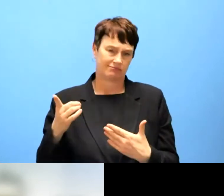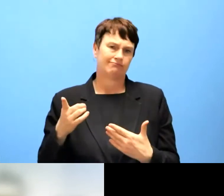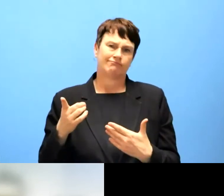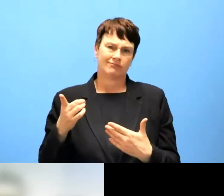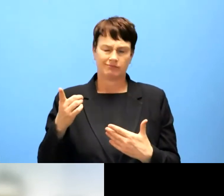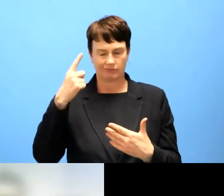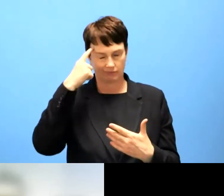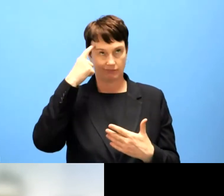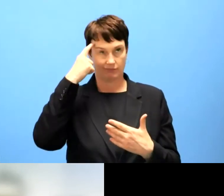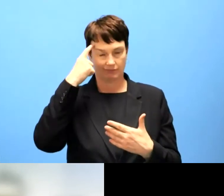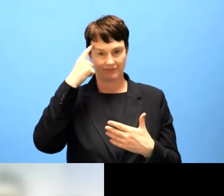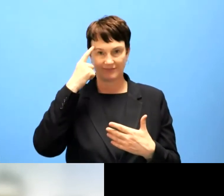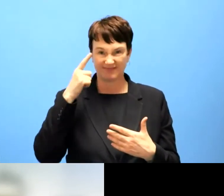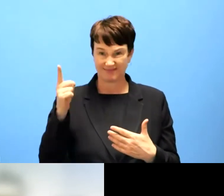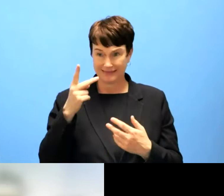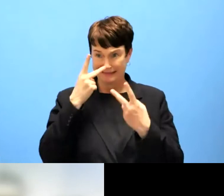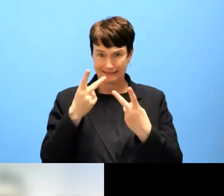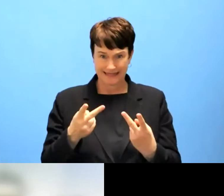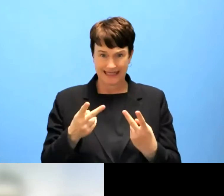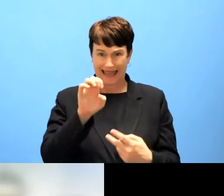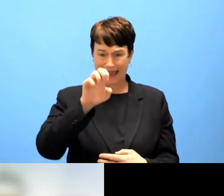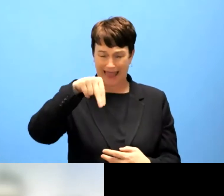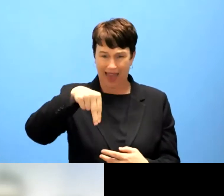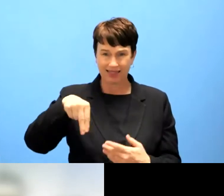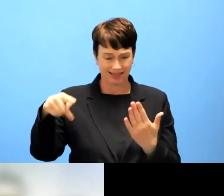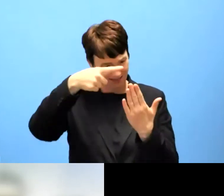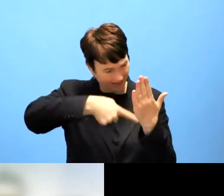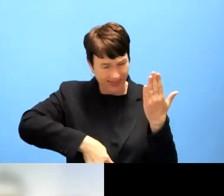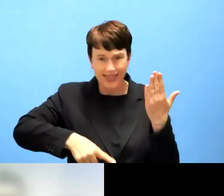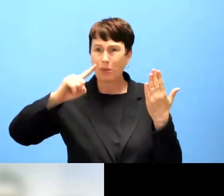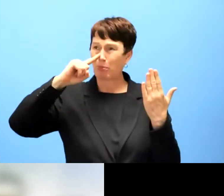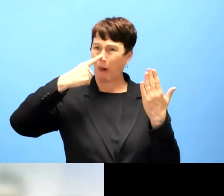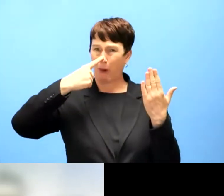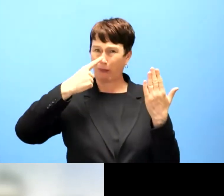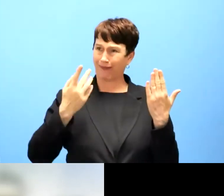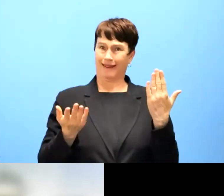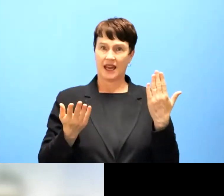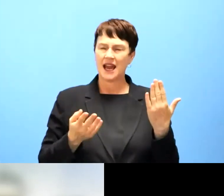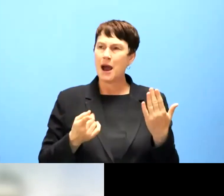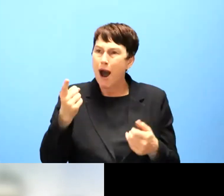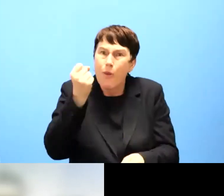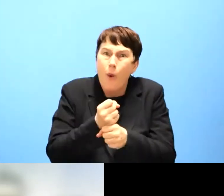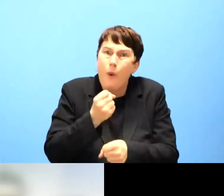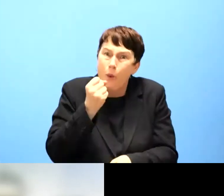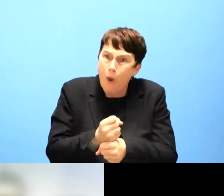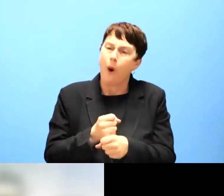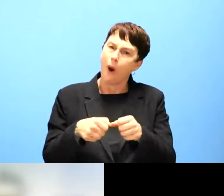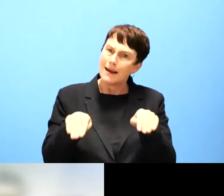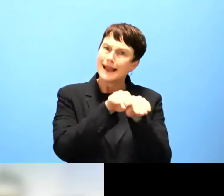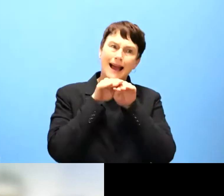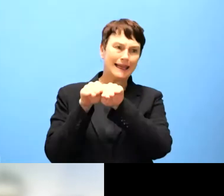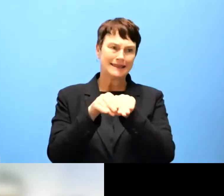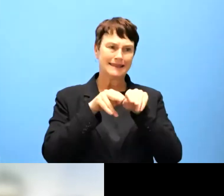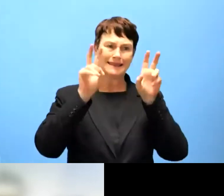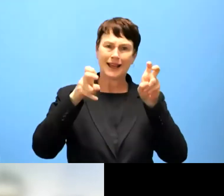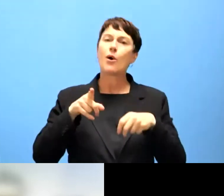EN is boring. So yeah, that's usually what we hear from people outside of standardization. But if we also find it boring, and